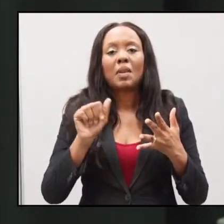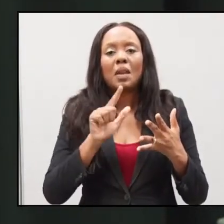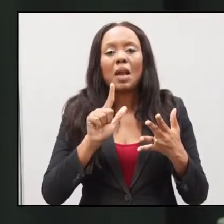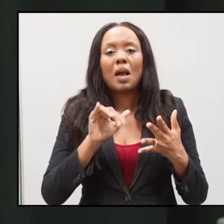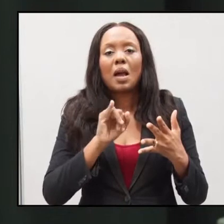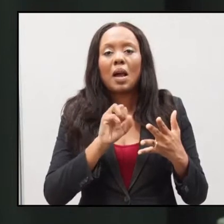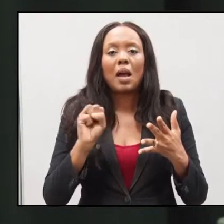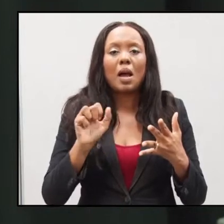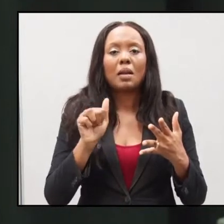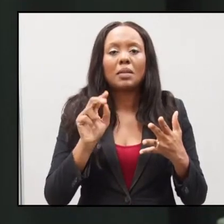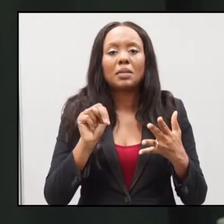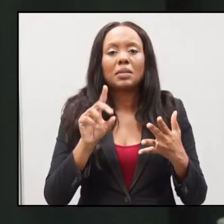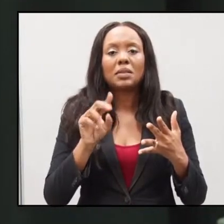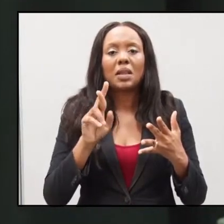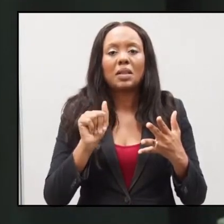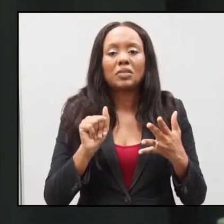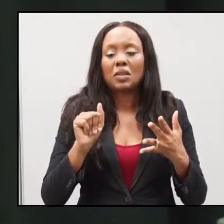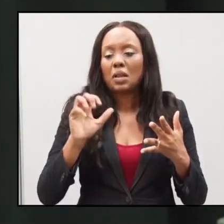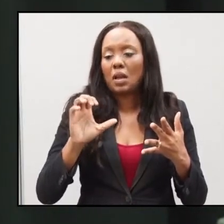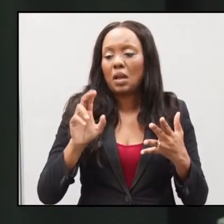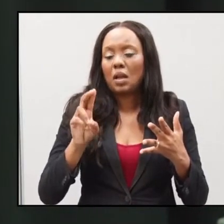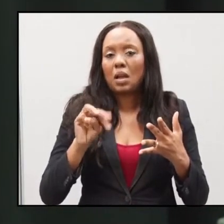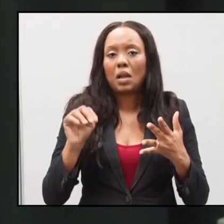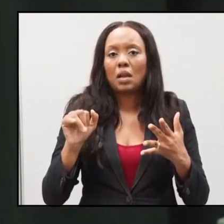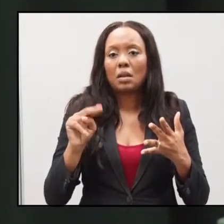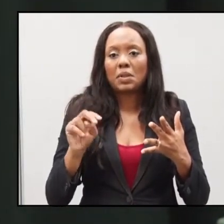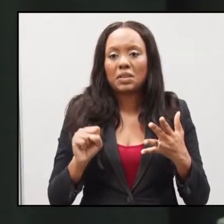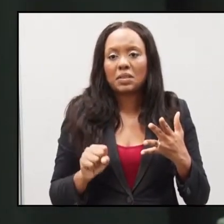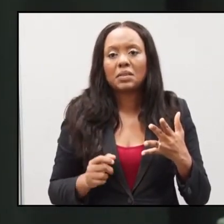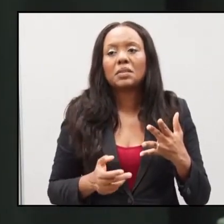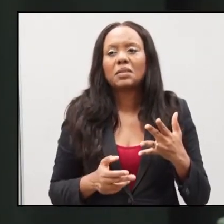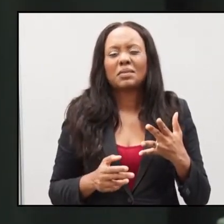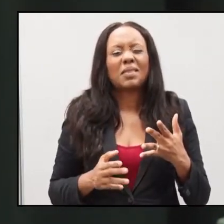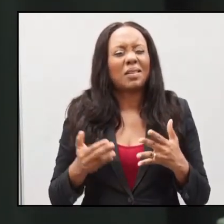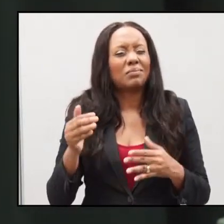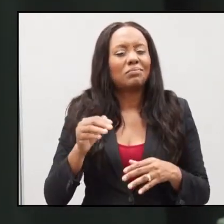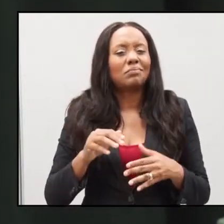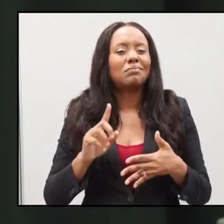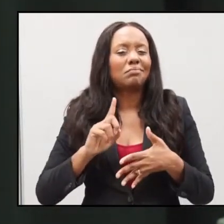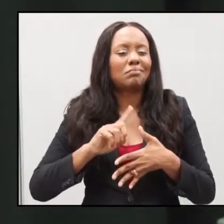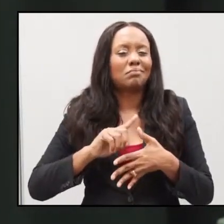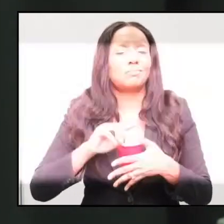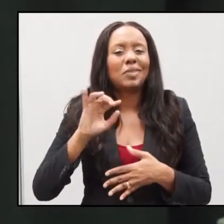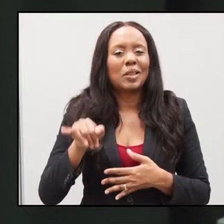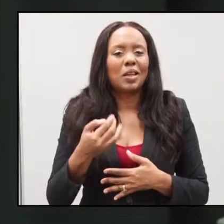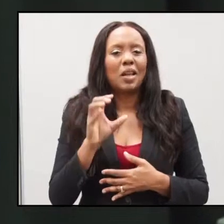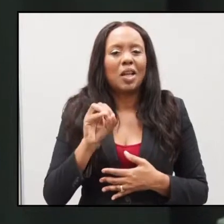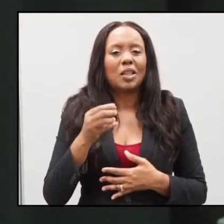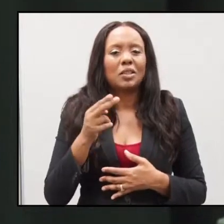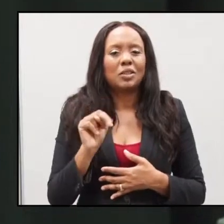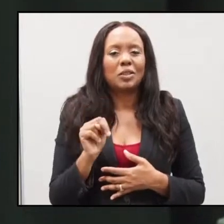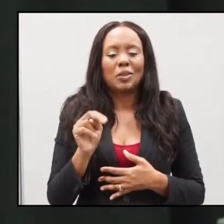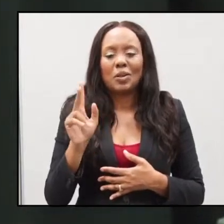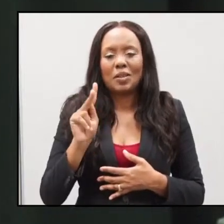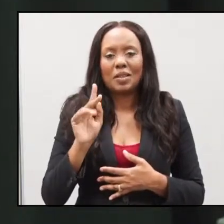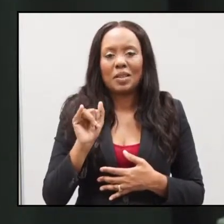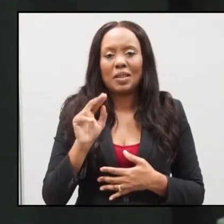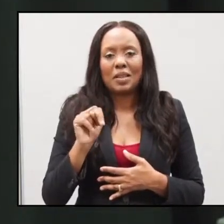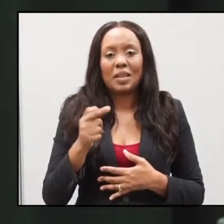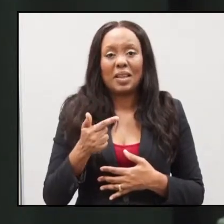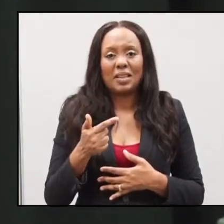of course, as I said, in my office, John King, who has been anchoring and chairing the meetings for me when I can't be